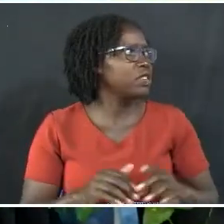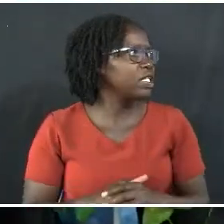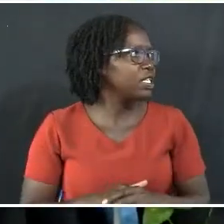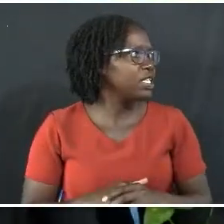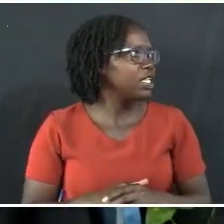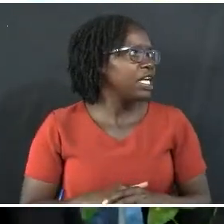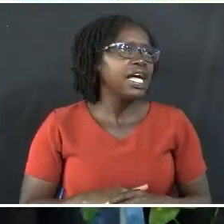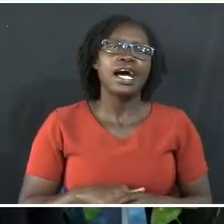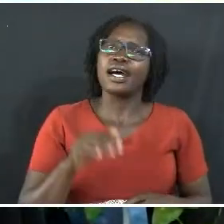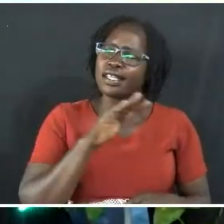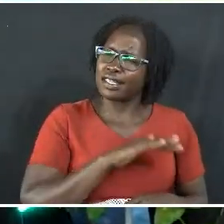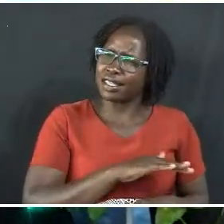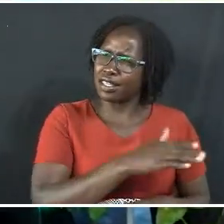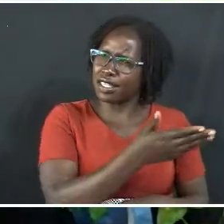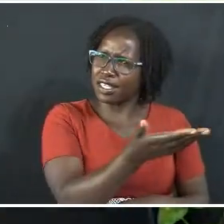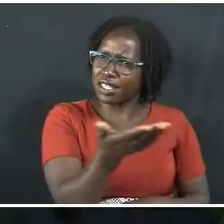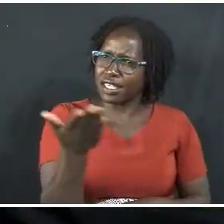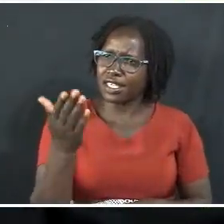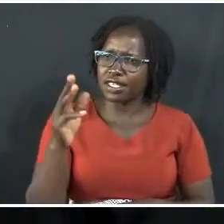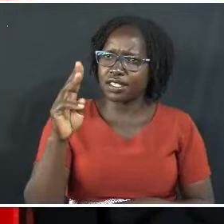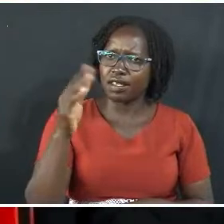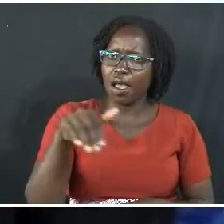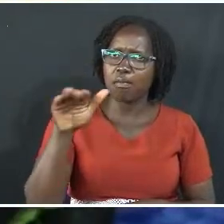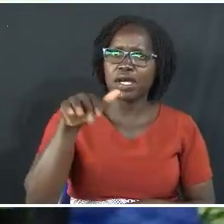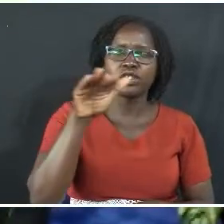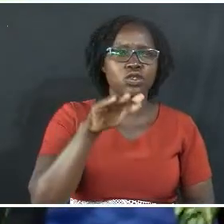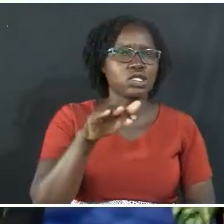These mansions